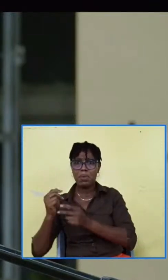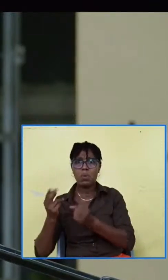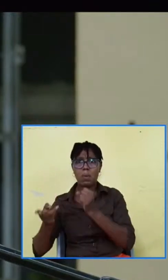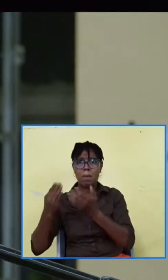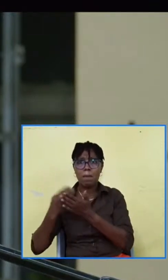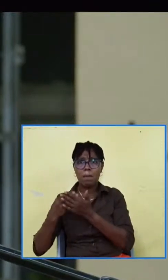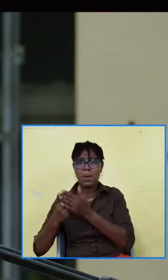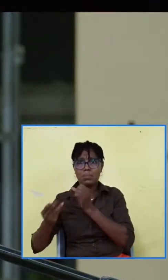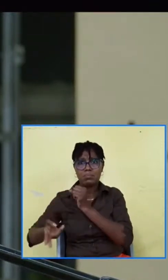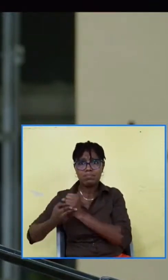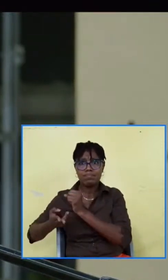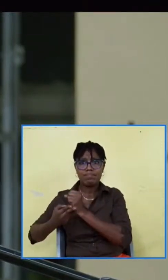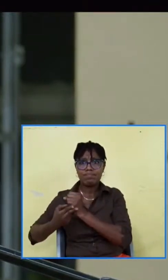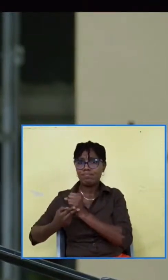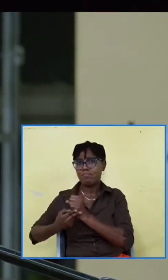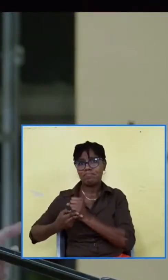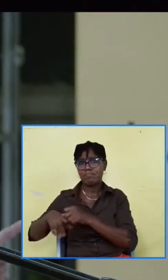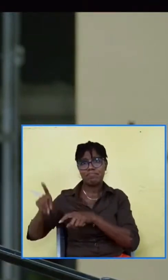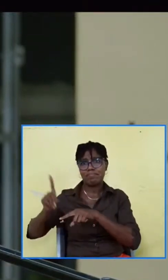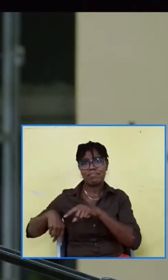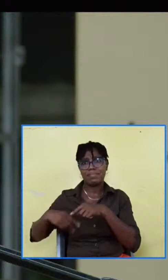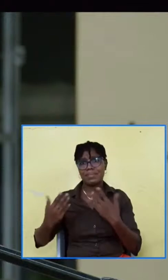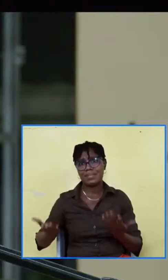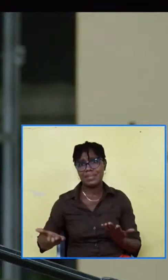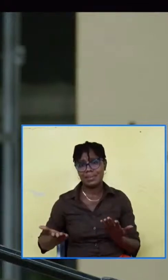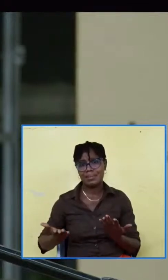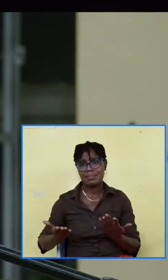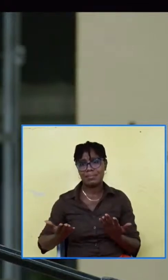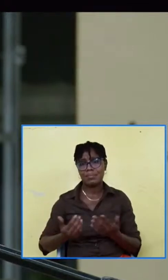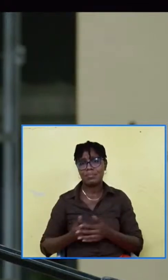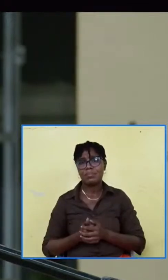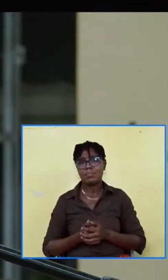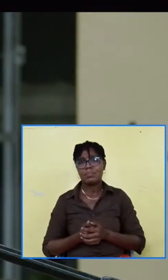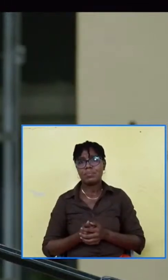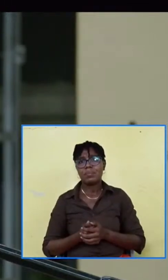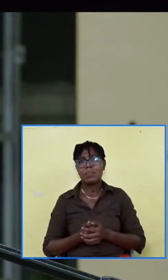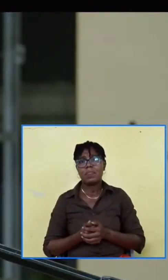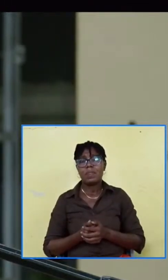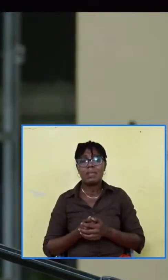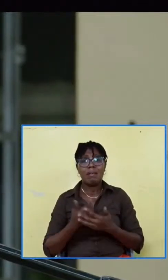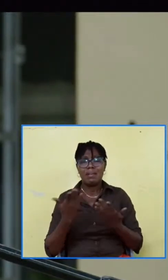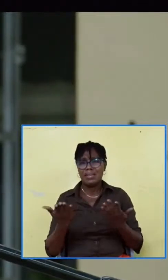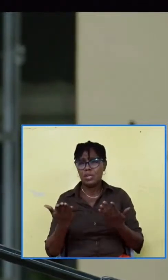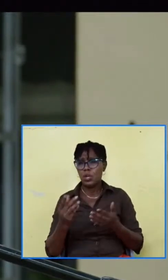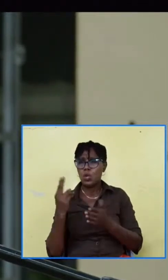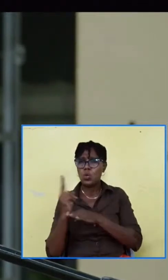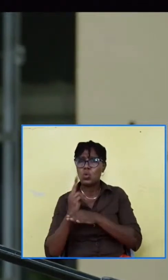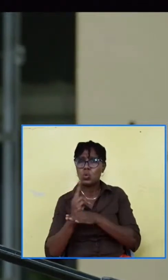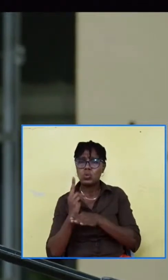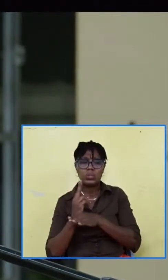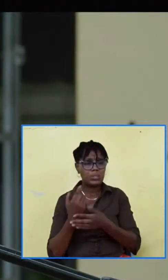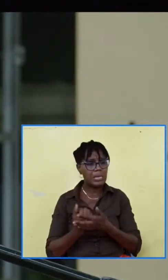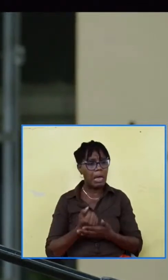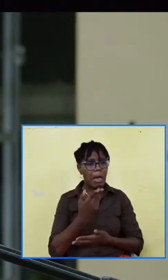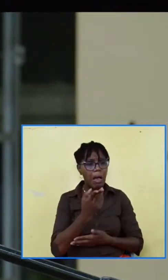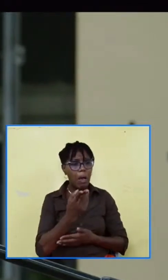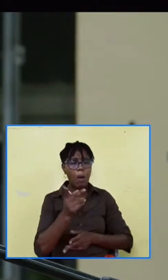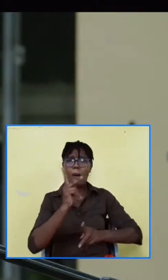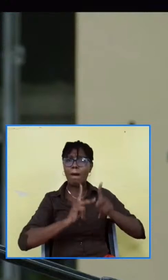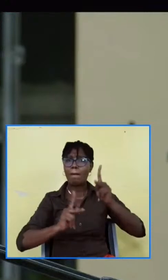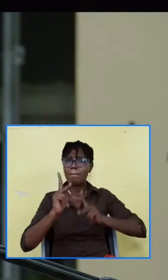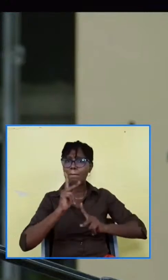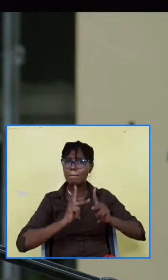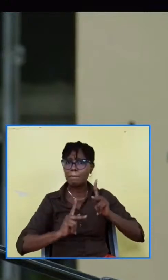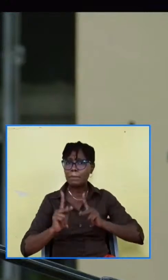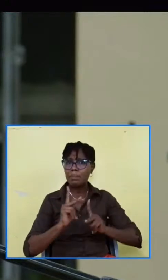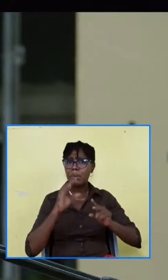securities, to individual asset classes to evaluate investment management performance.